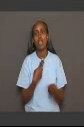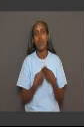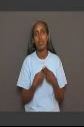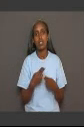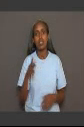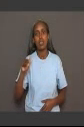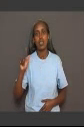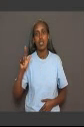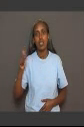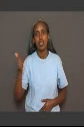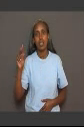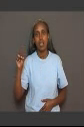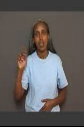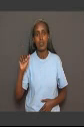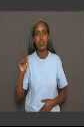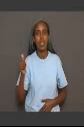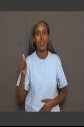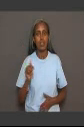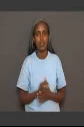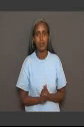times ln 10